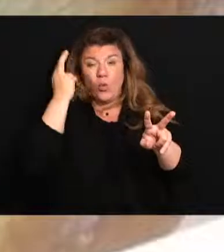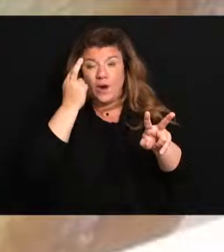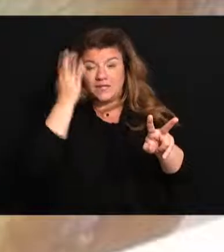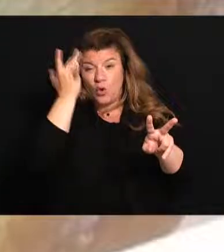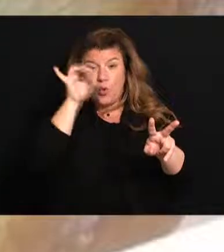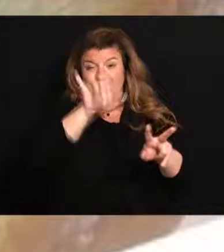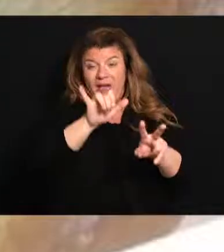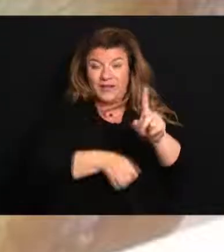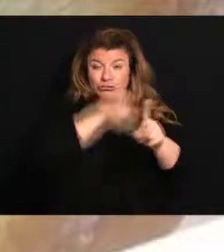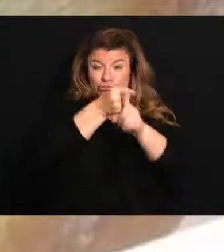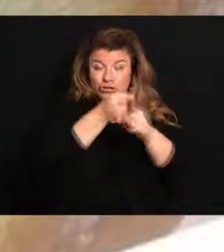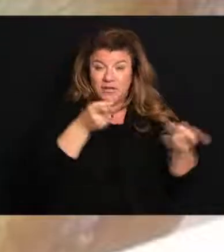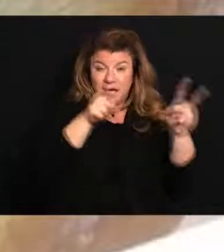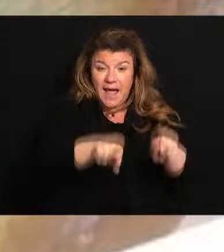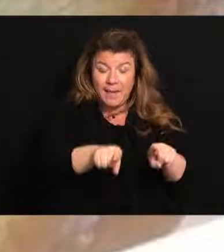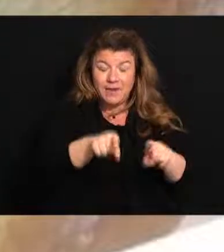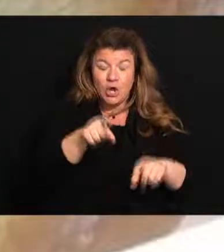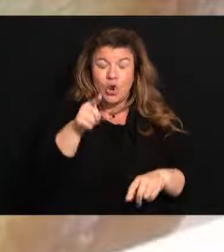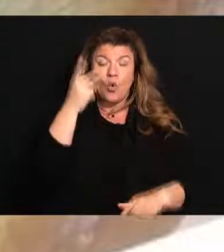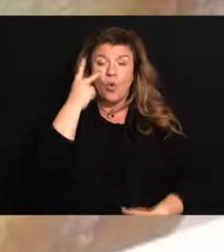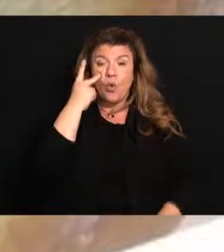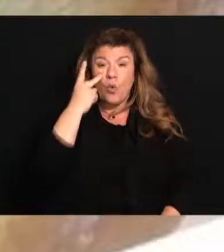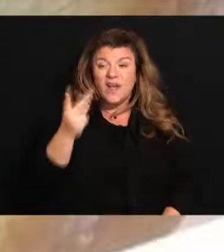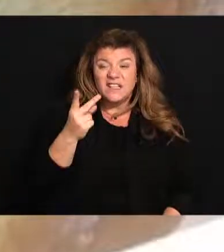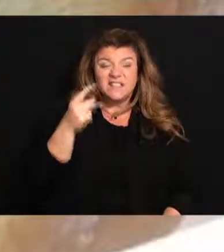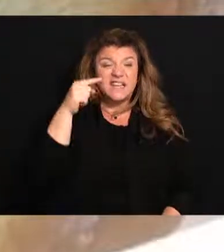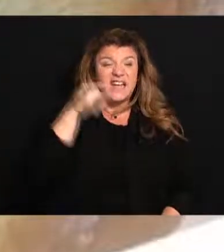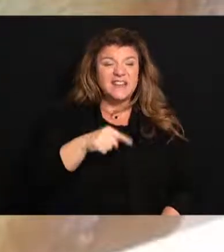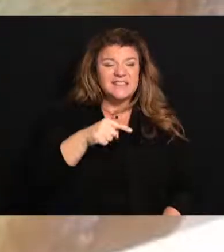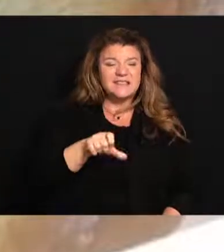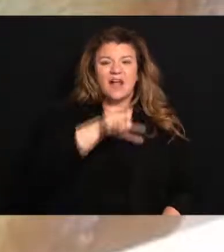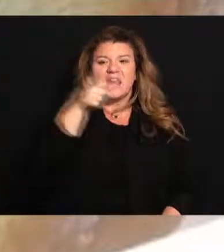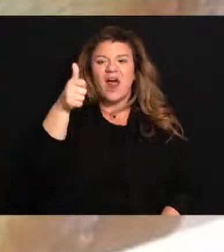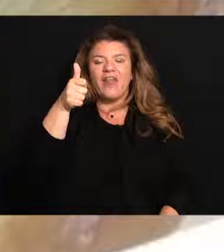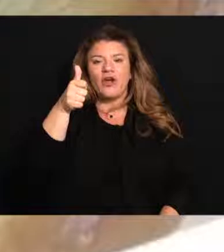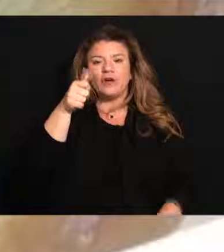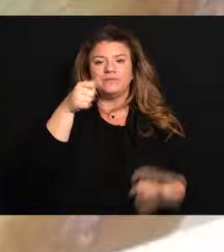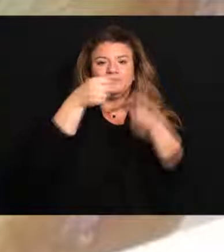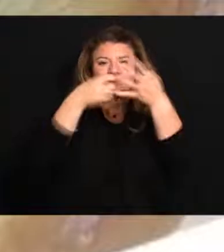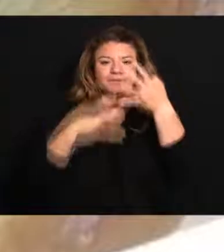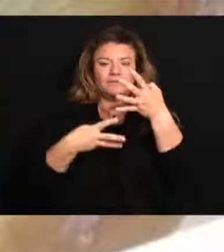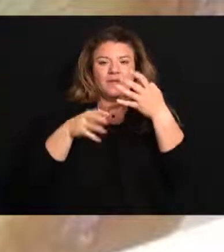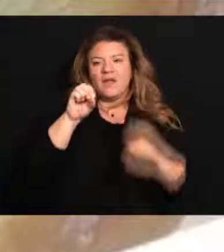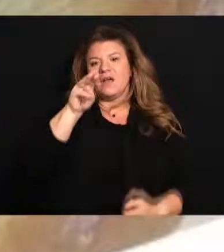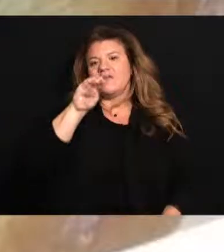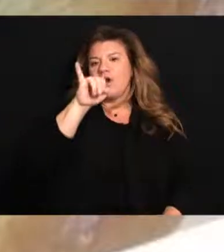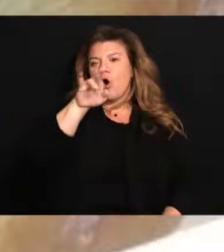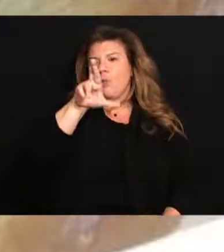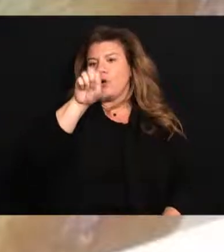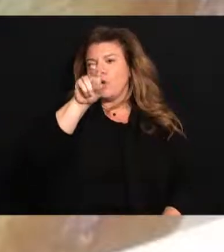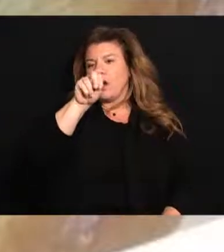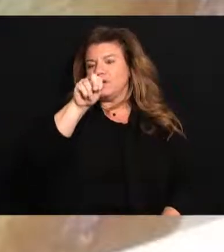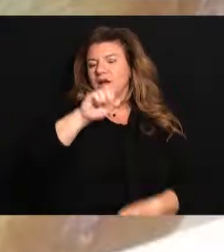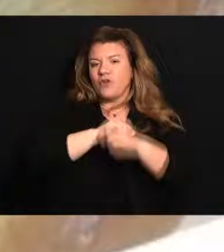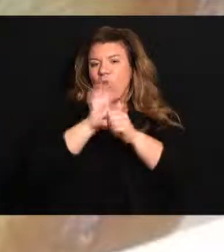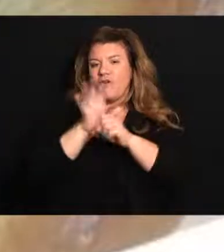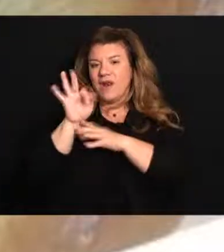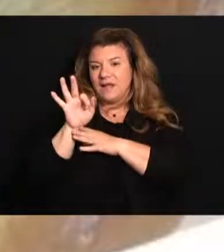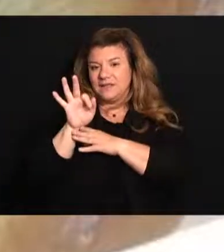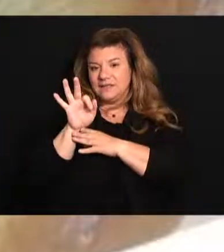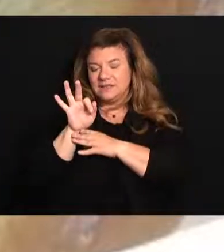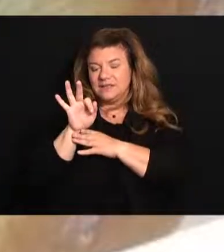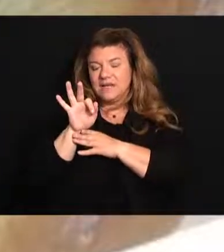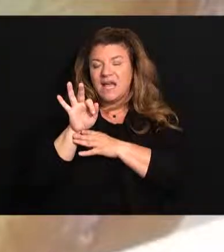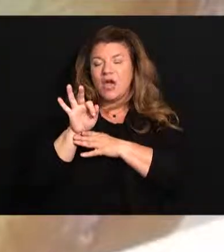we see that this is another form of the Omicron variant of COVID-19. As we look